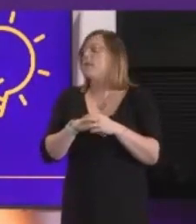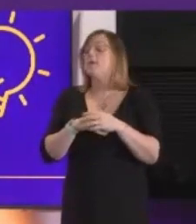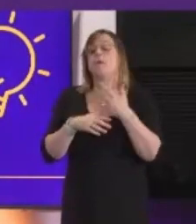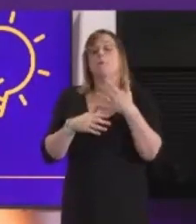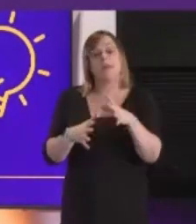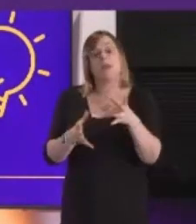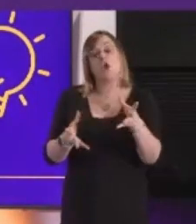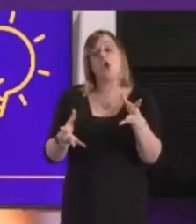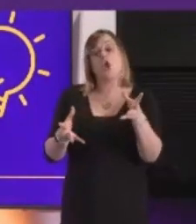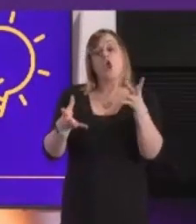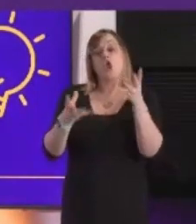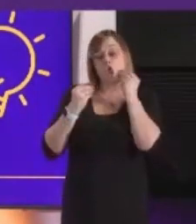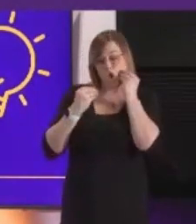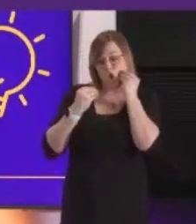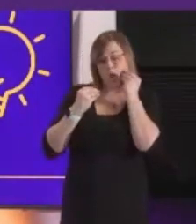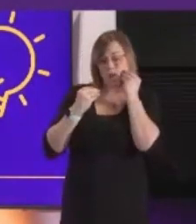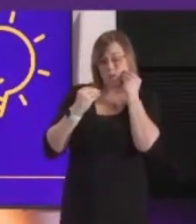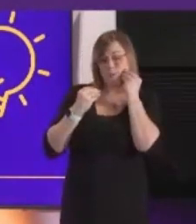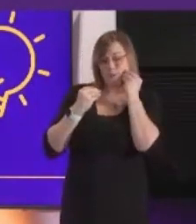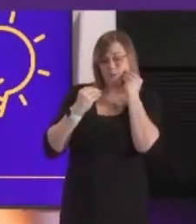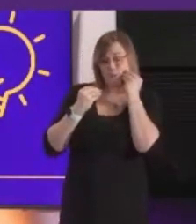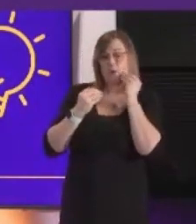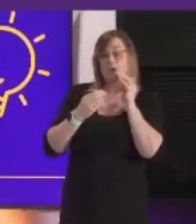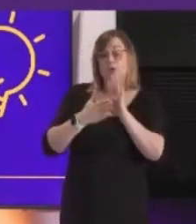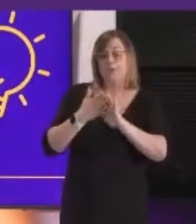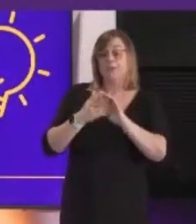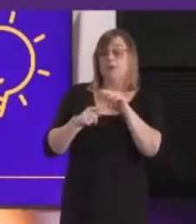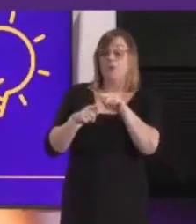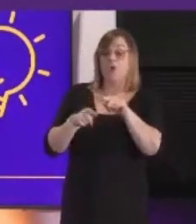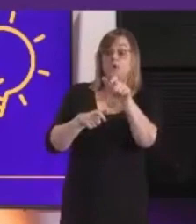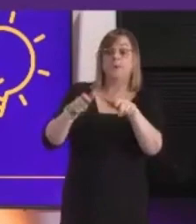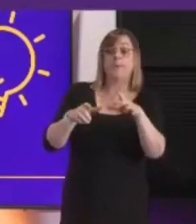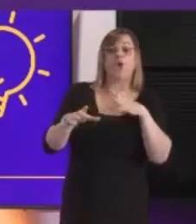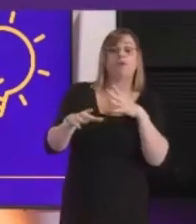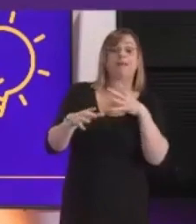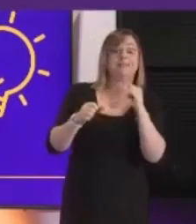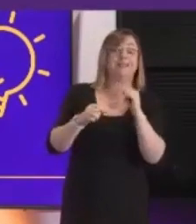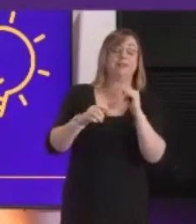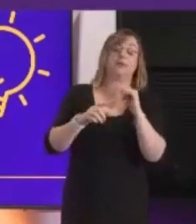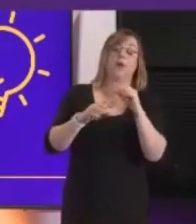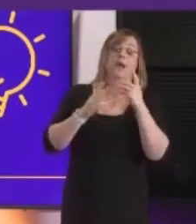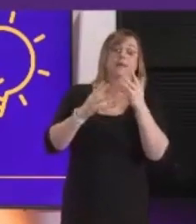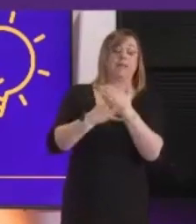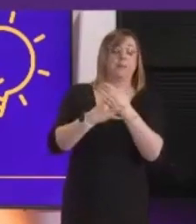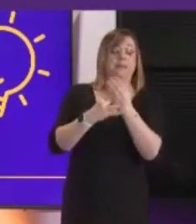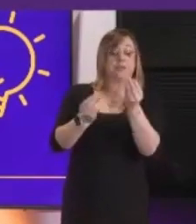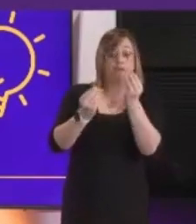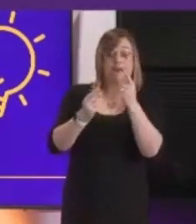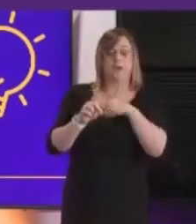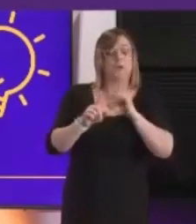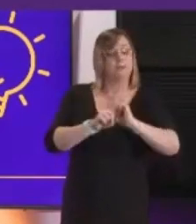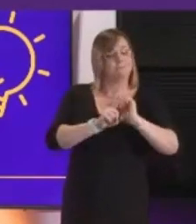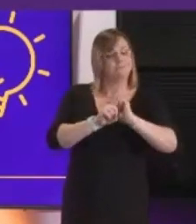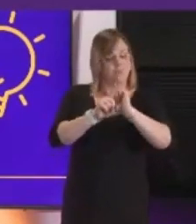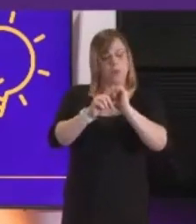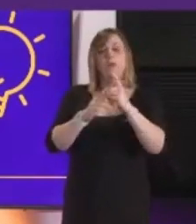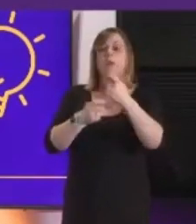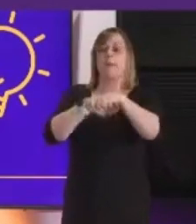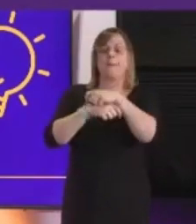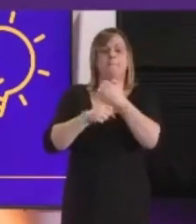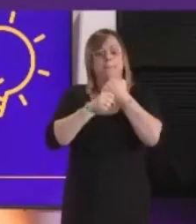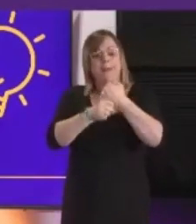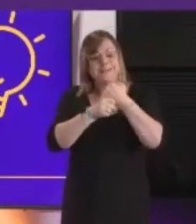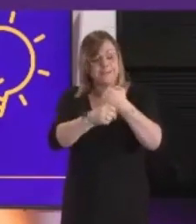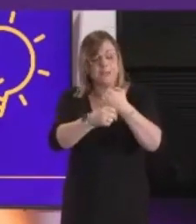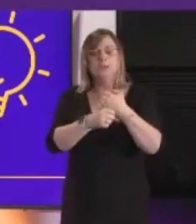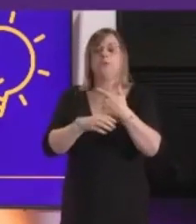of learning which scaled up people who had accessibility training from 25 people who were our accessibility ambassadors or in our